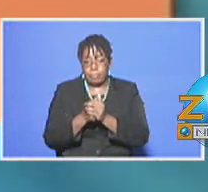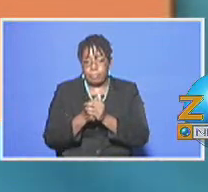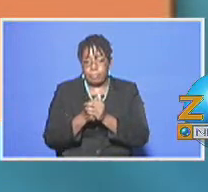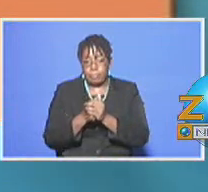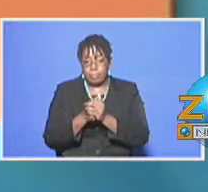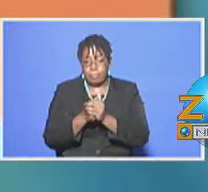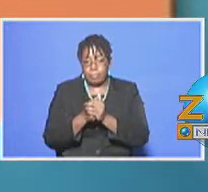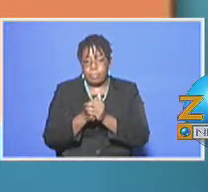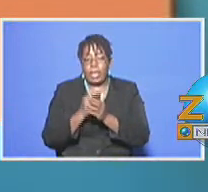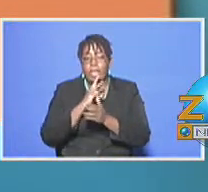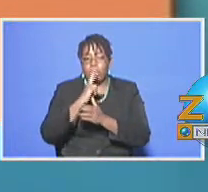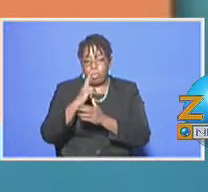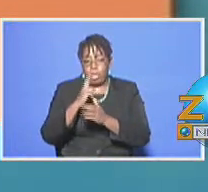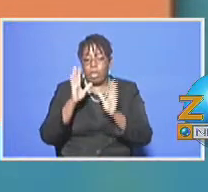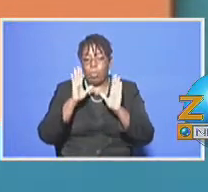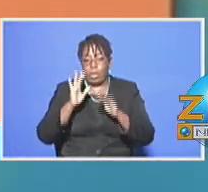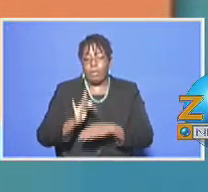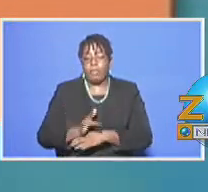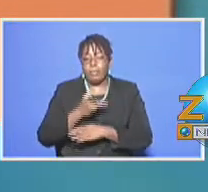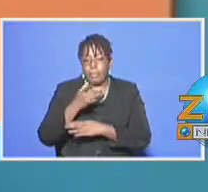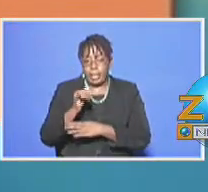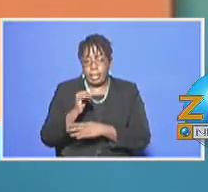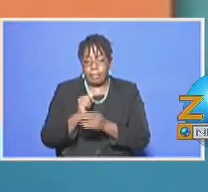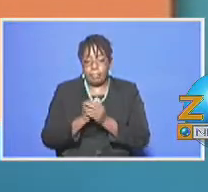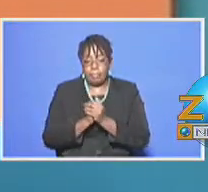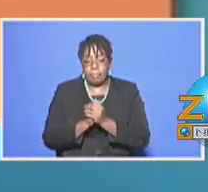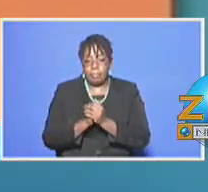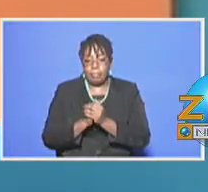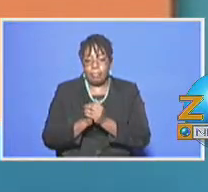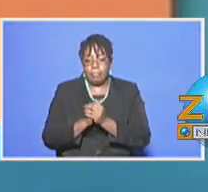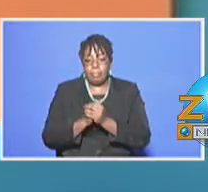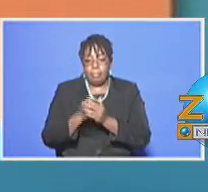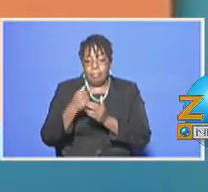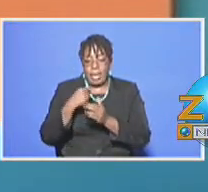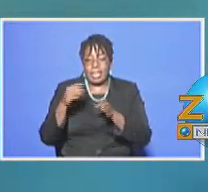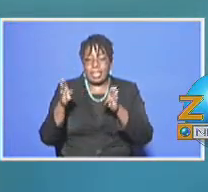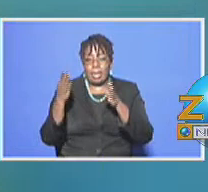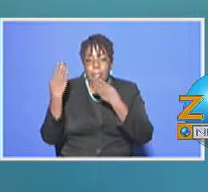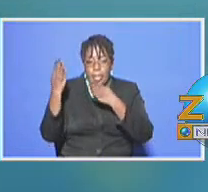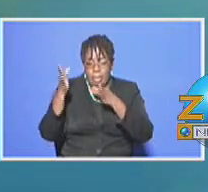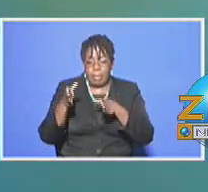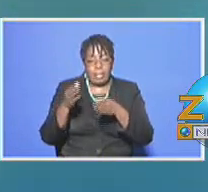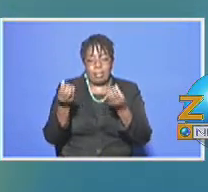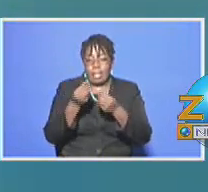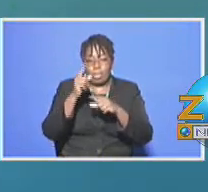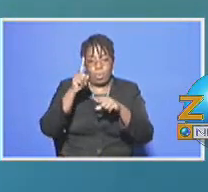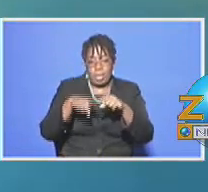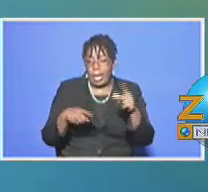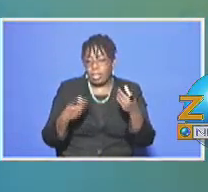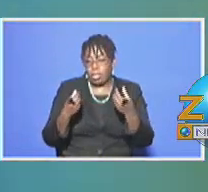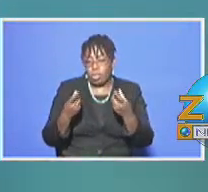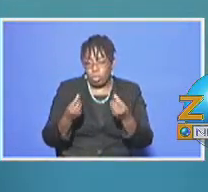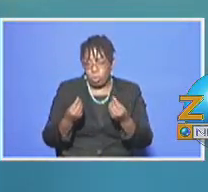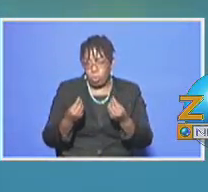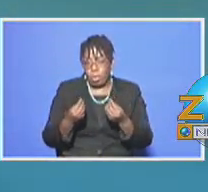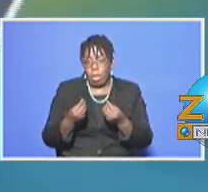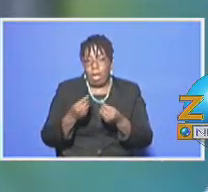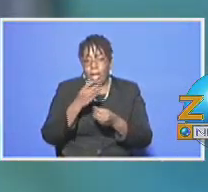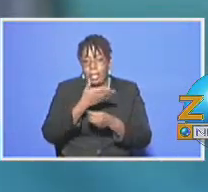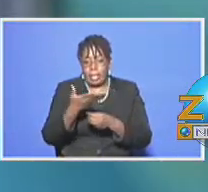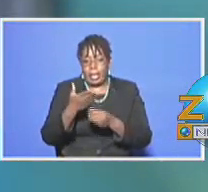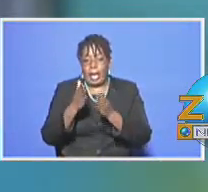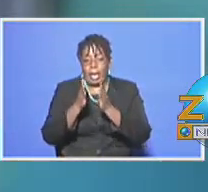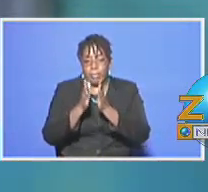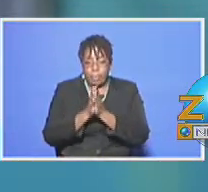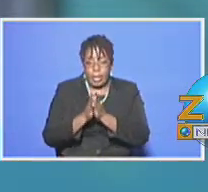been a really, really great feeling. As Bahamians, there's nothing that we can't do. And the thing that I pray and hope that